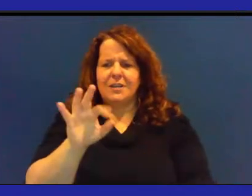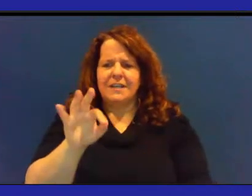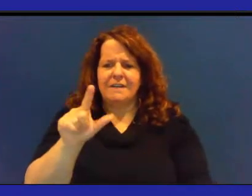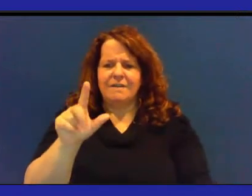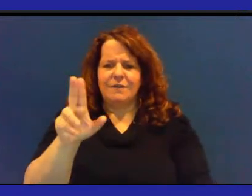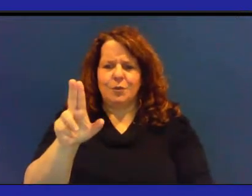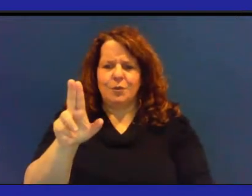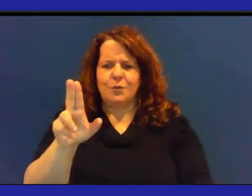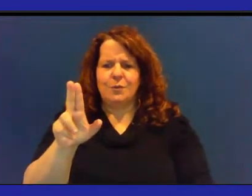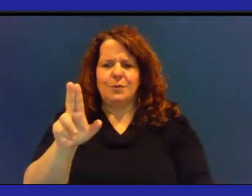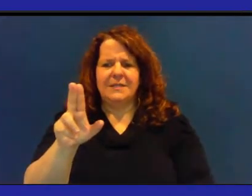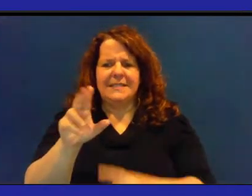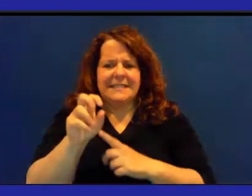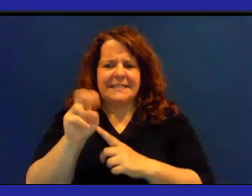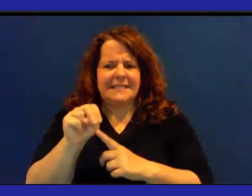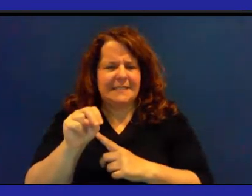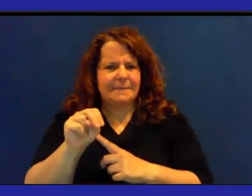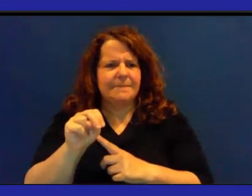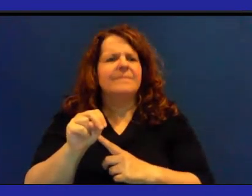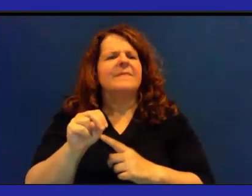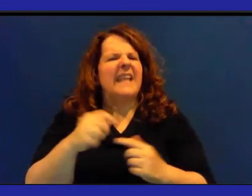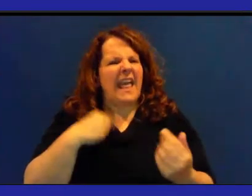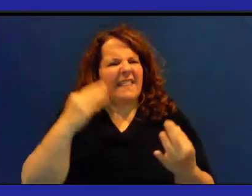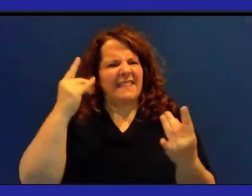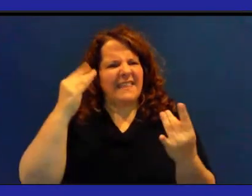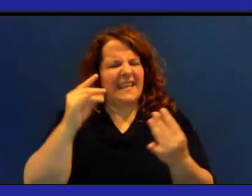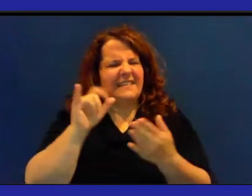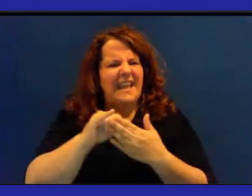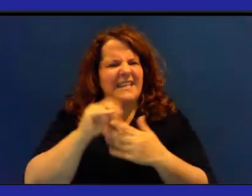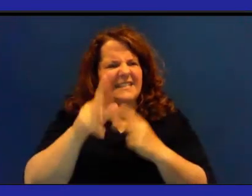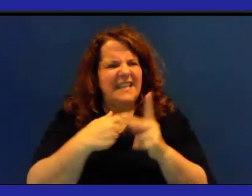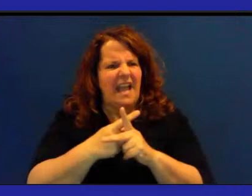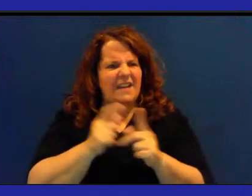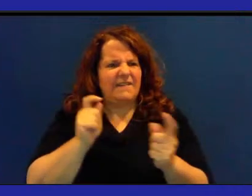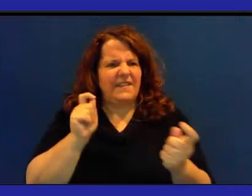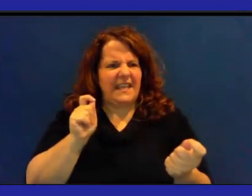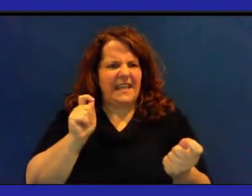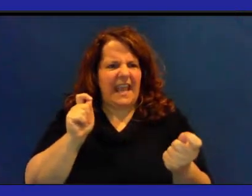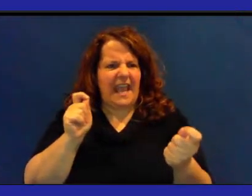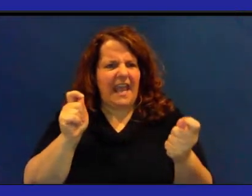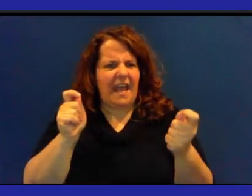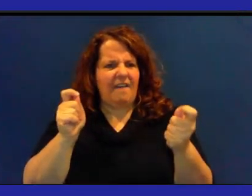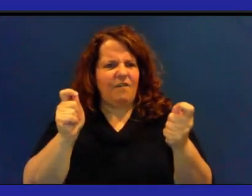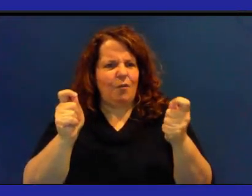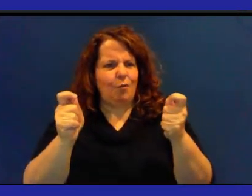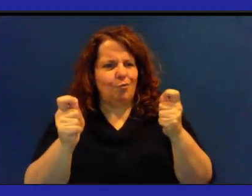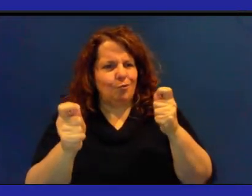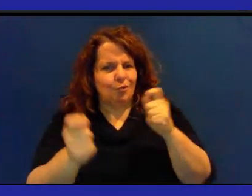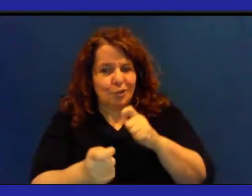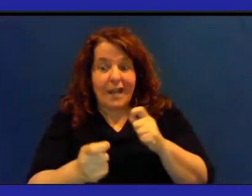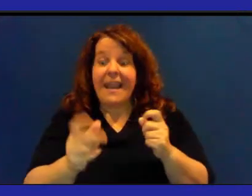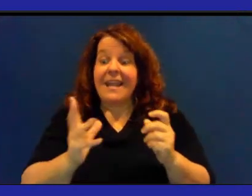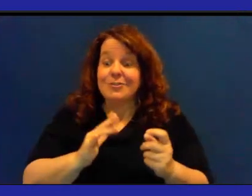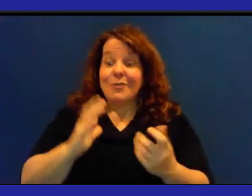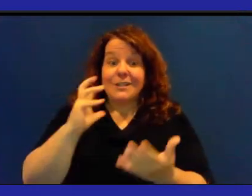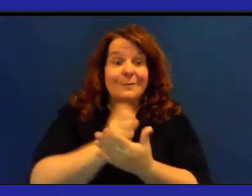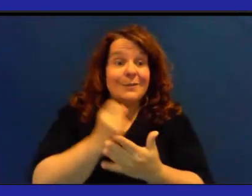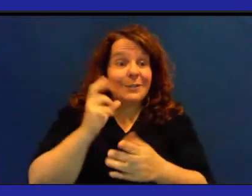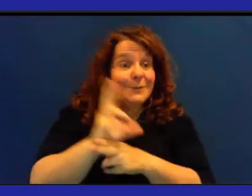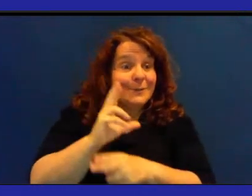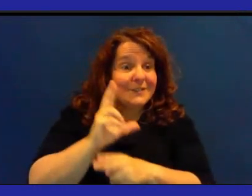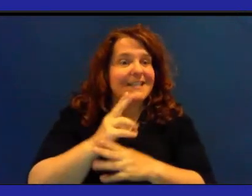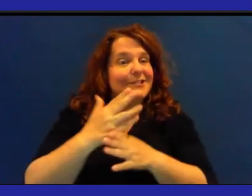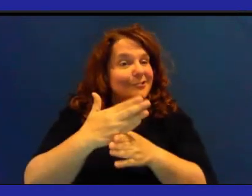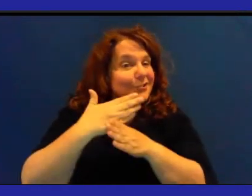documented? And so I think that's kind of the evolution of Epic. It's great to get everybody onto it. Now we can share a lot of